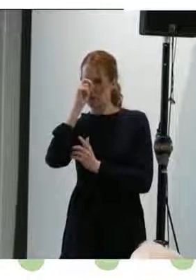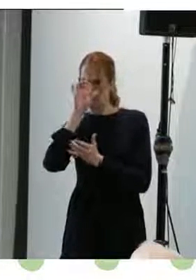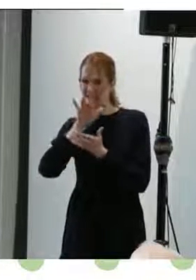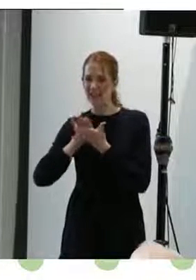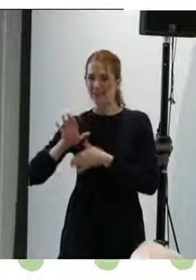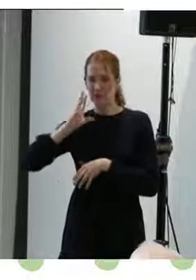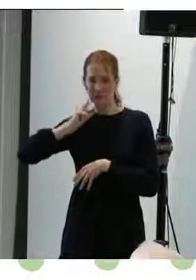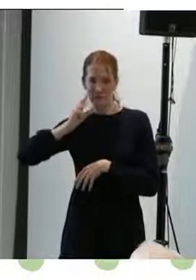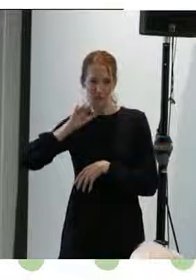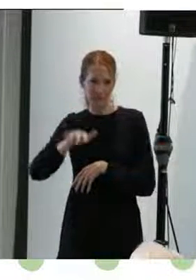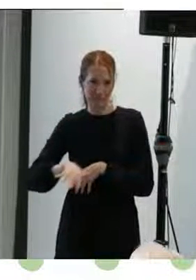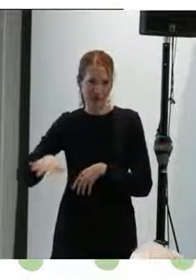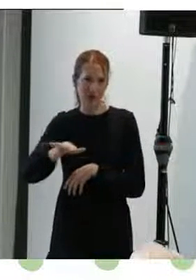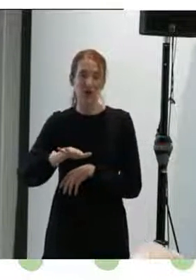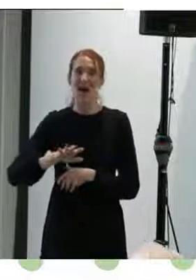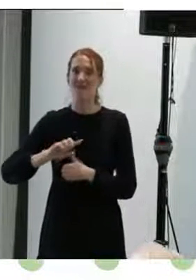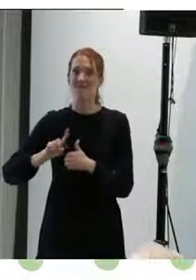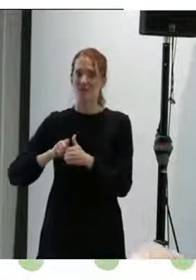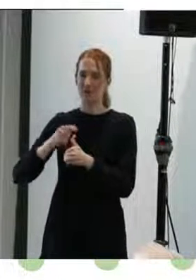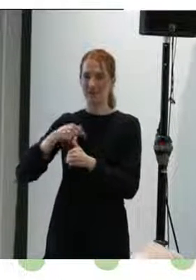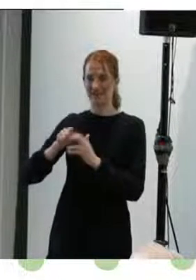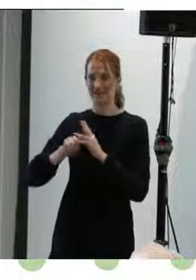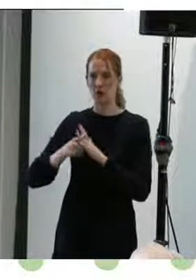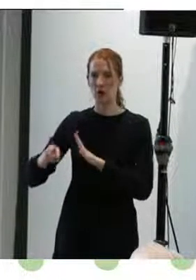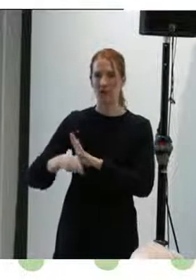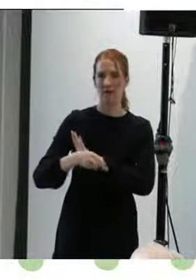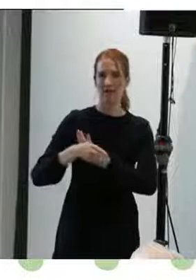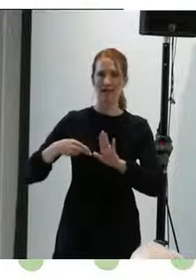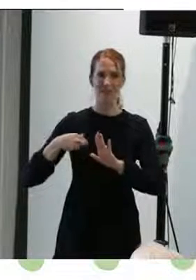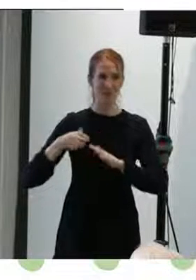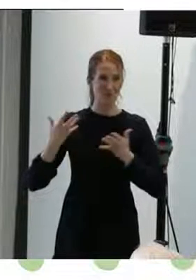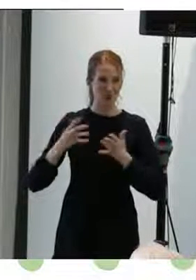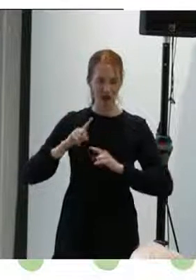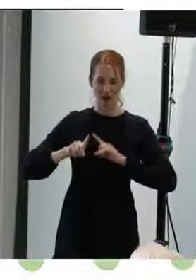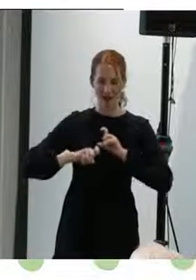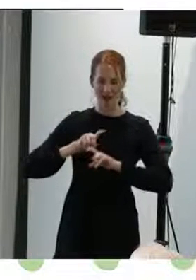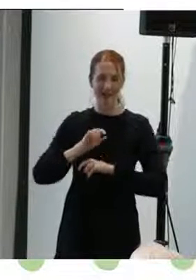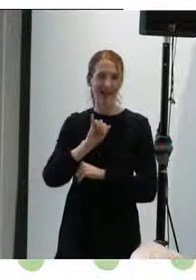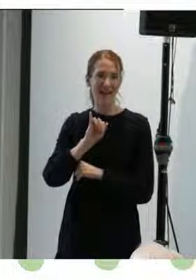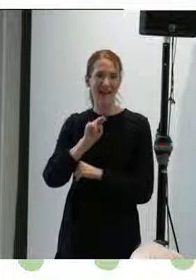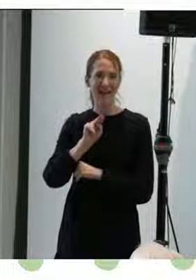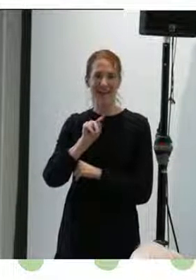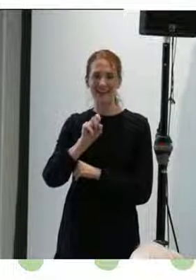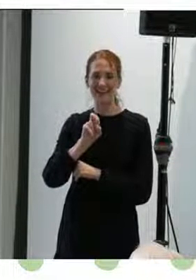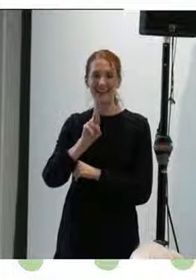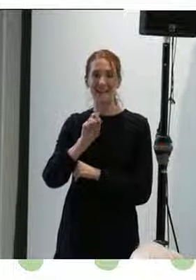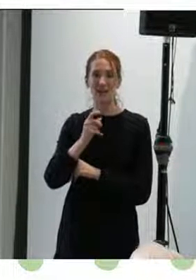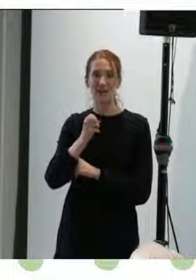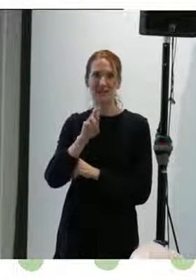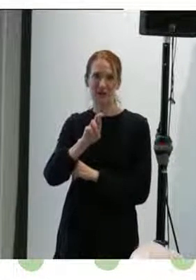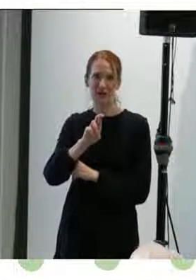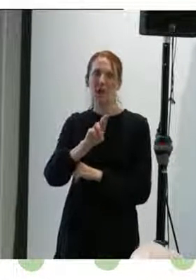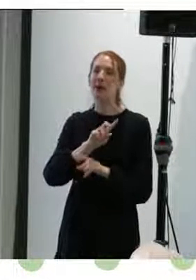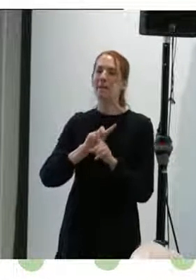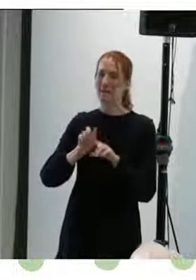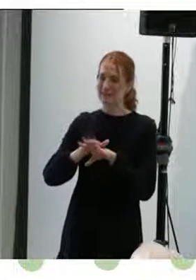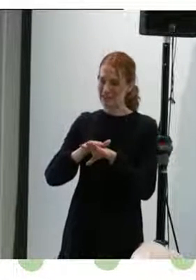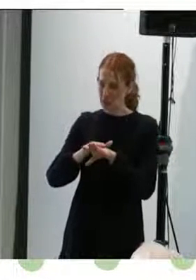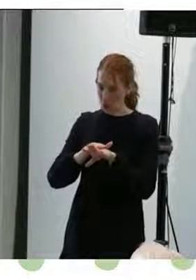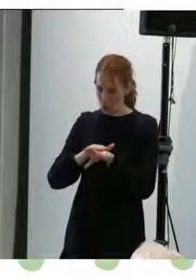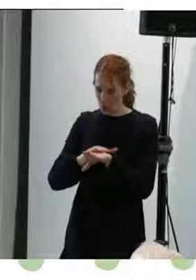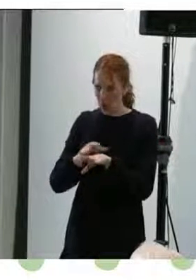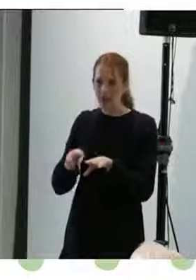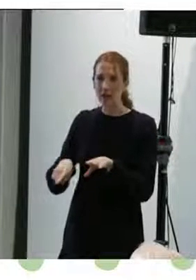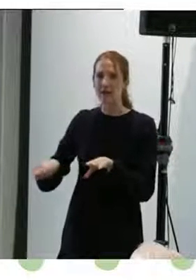At first, I was labeled the interrogator, but I slowly and painstakingly established trust with local families. And I